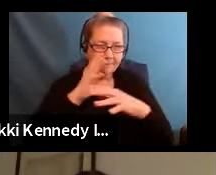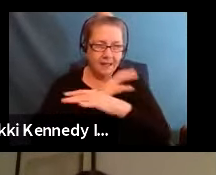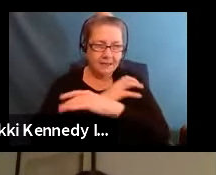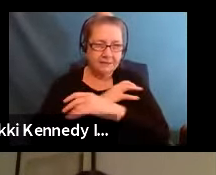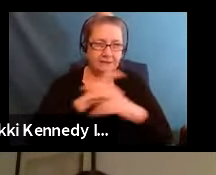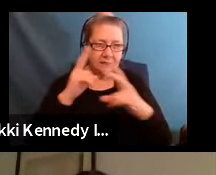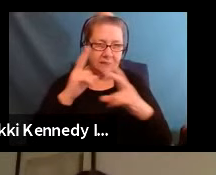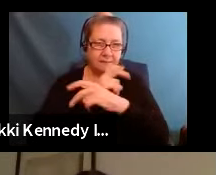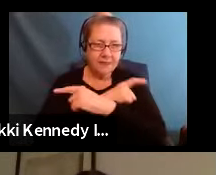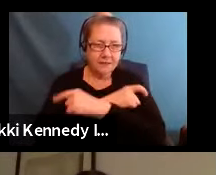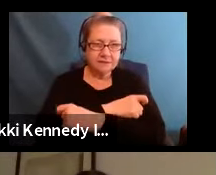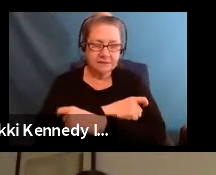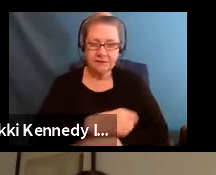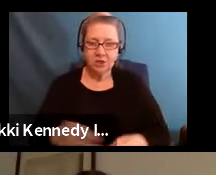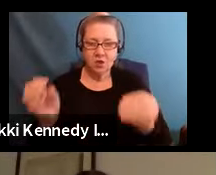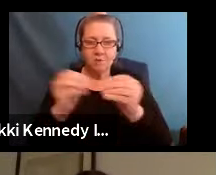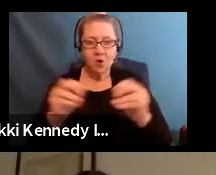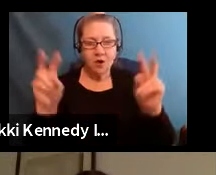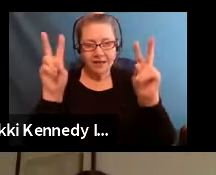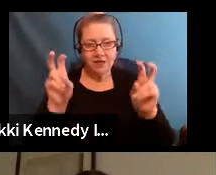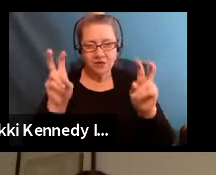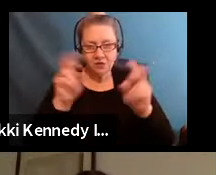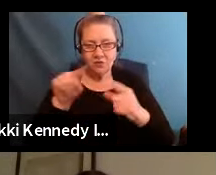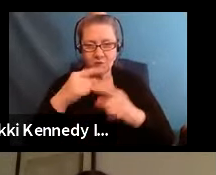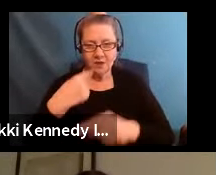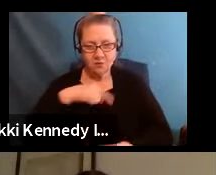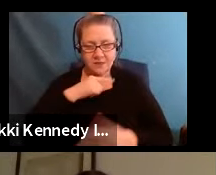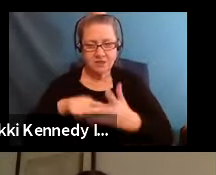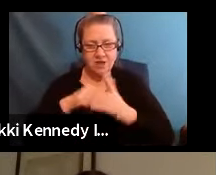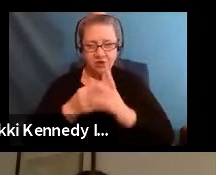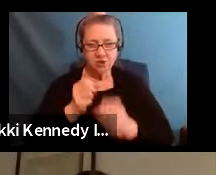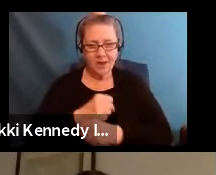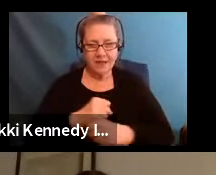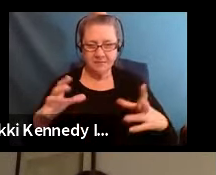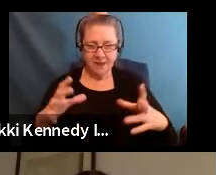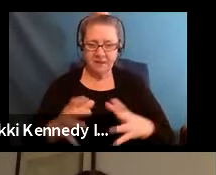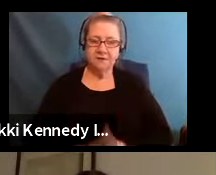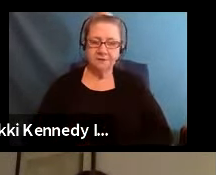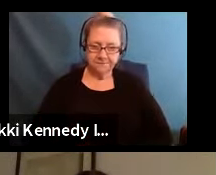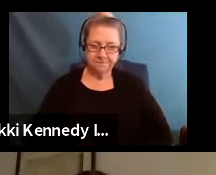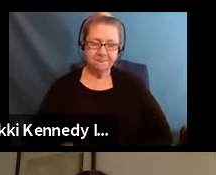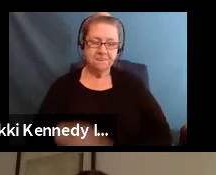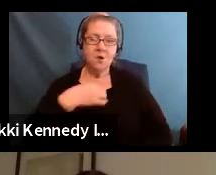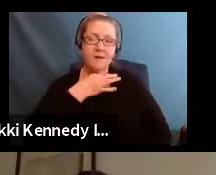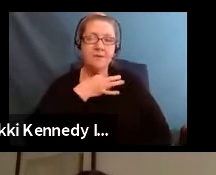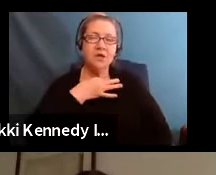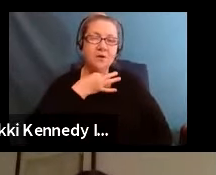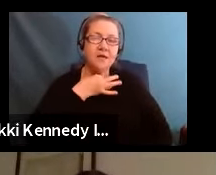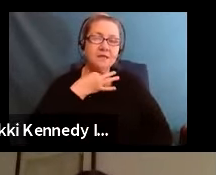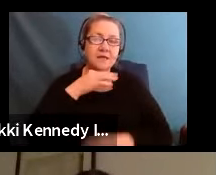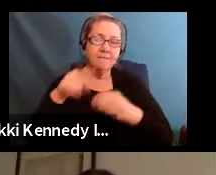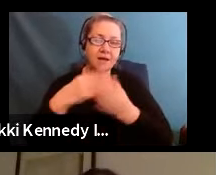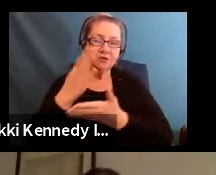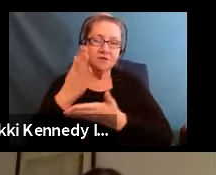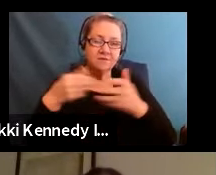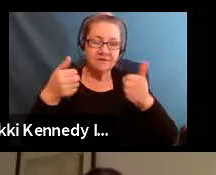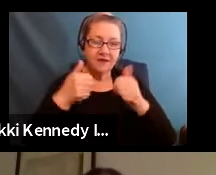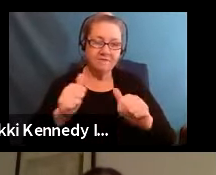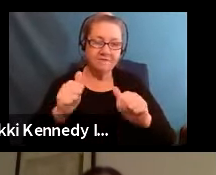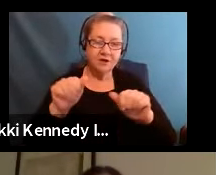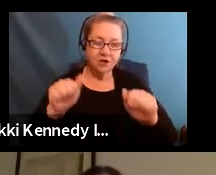same, but more issues as we start to expand this. So I'm just curious about some of the effort that could be